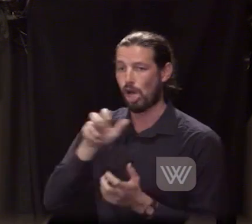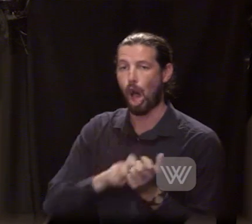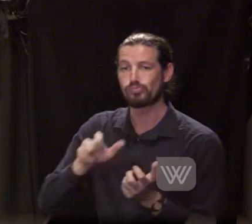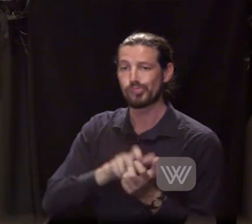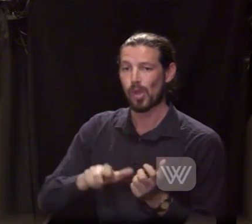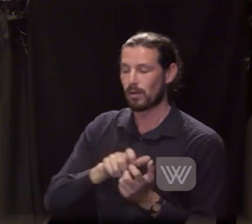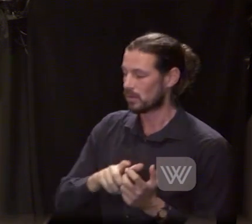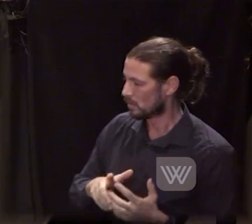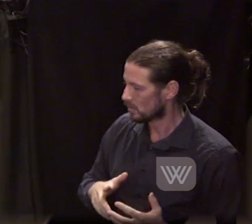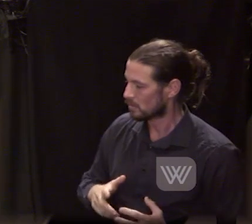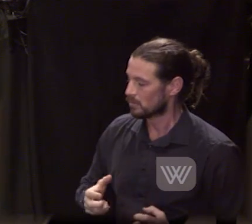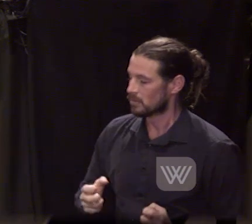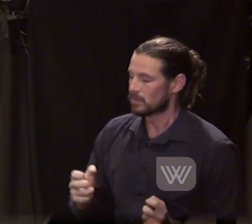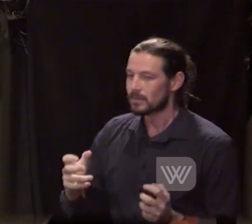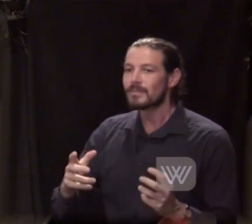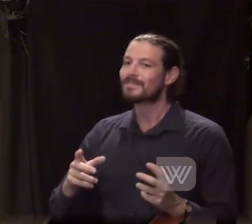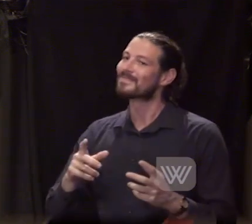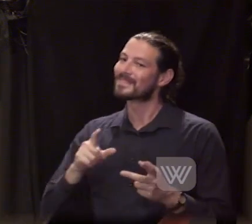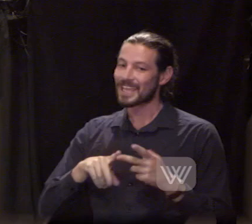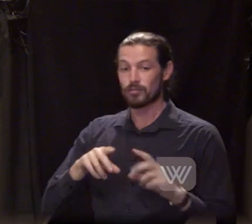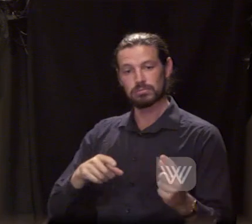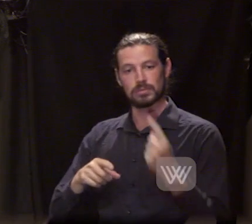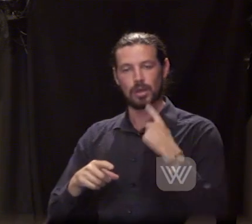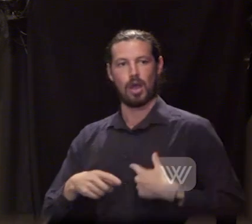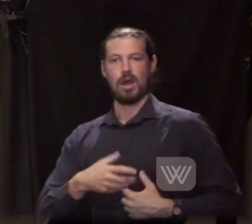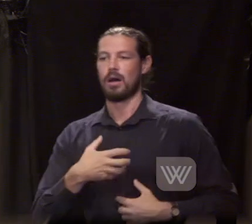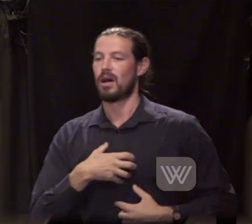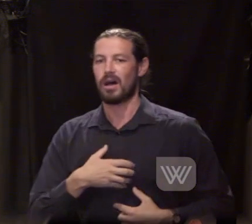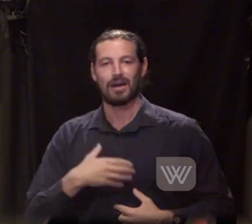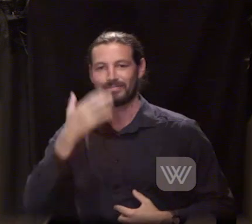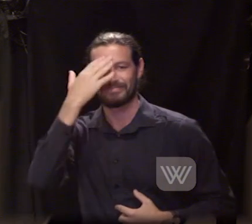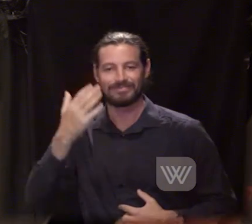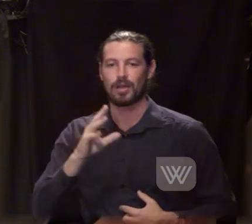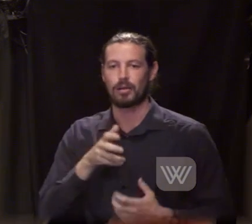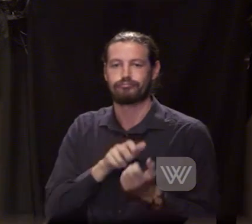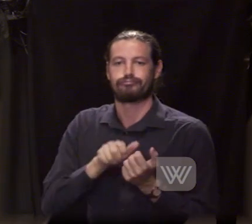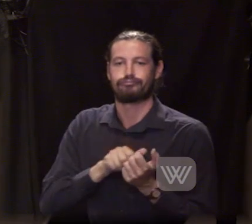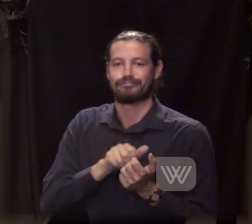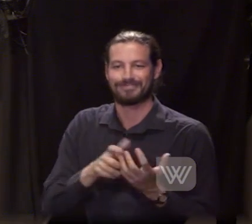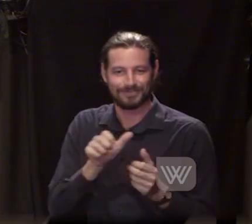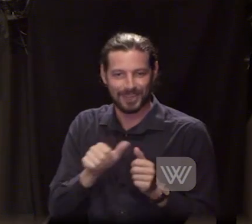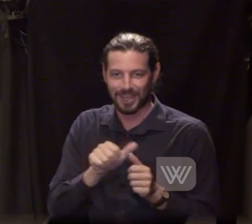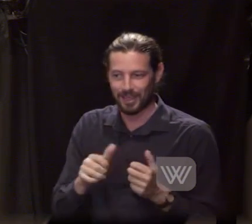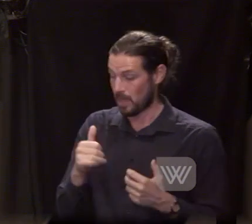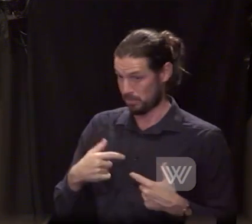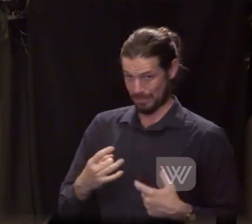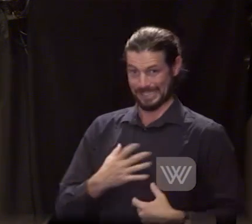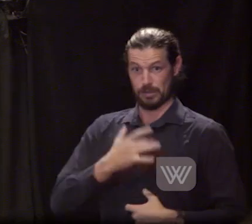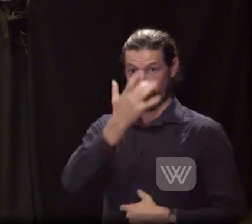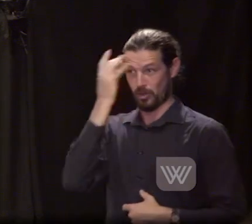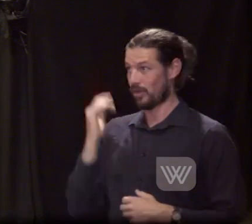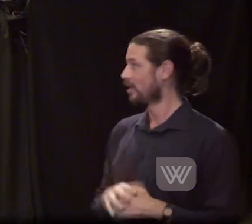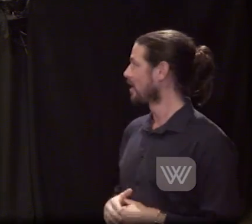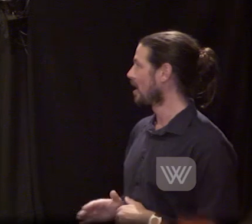those people. Yeah. And if you just say, you know what, can you keep your mouth closed when you chew your food? Then they'd be like, I had no idea I do that. Yeah, my